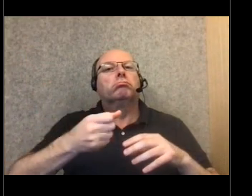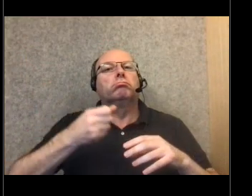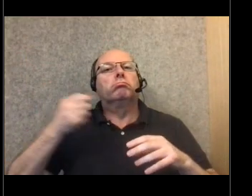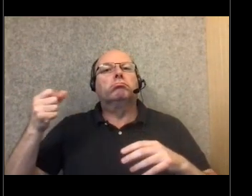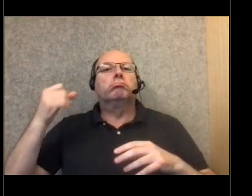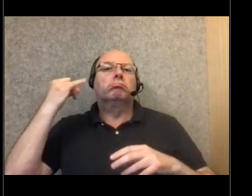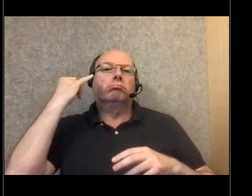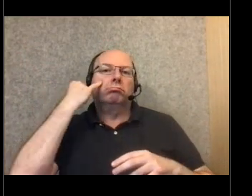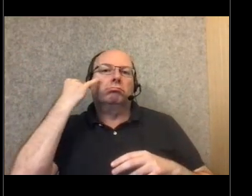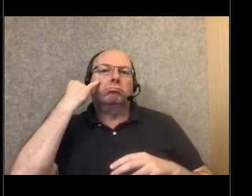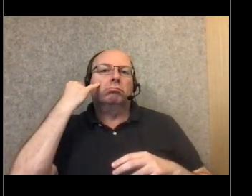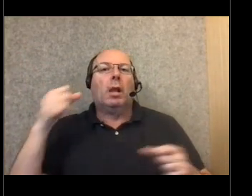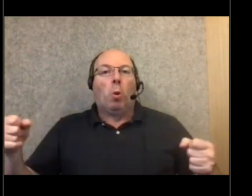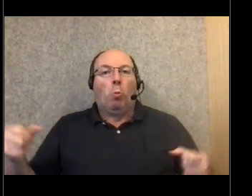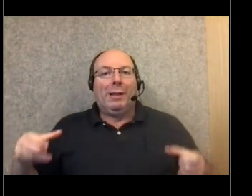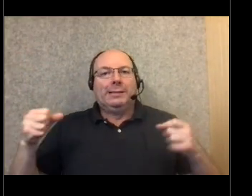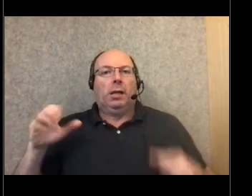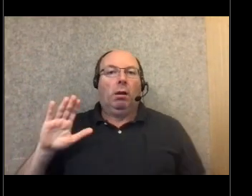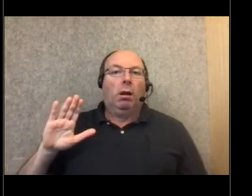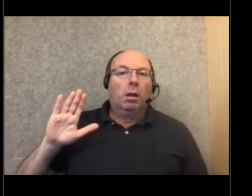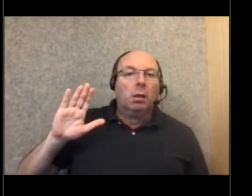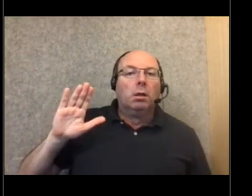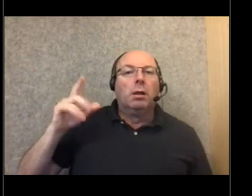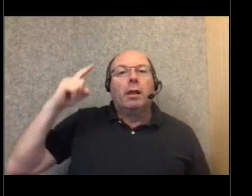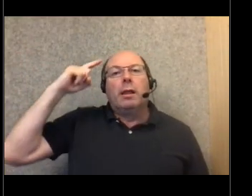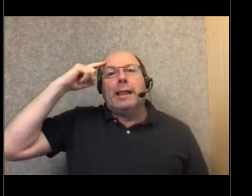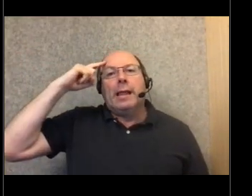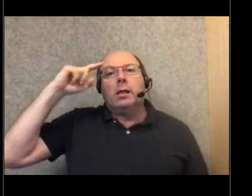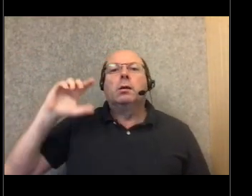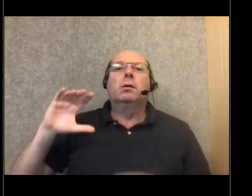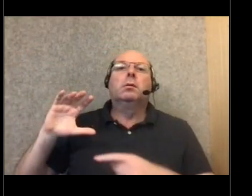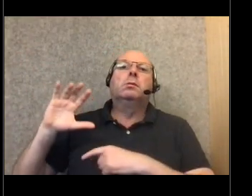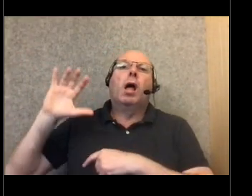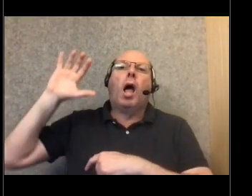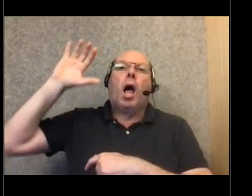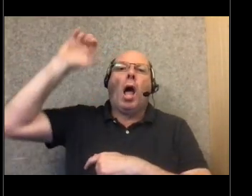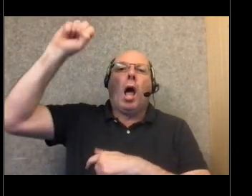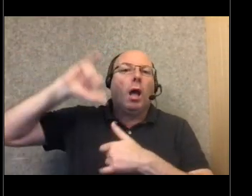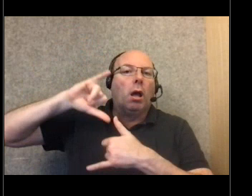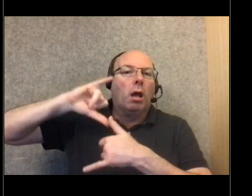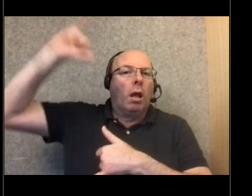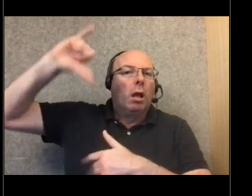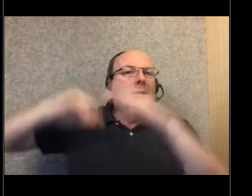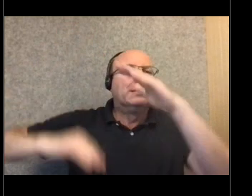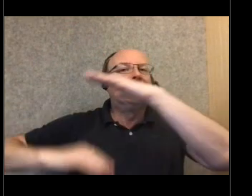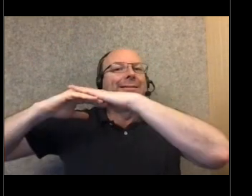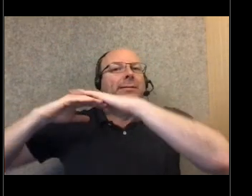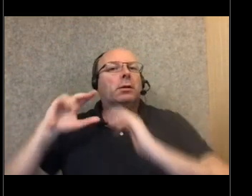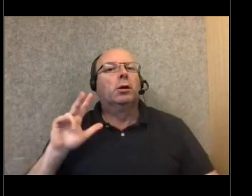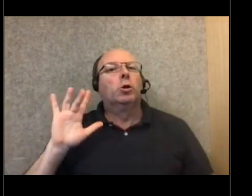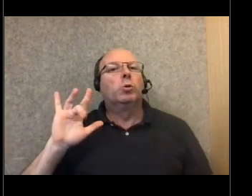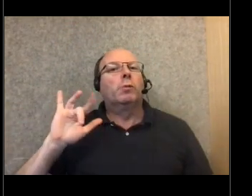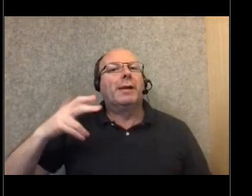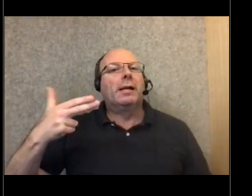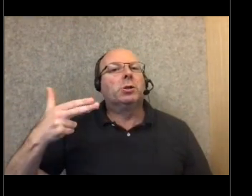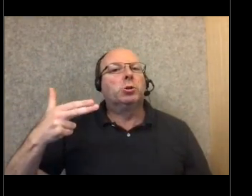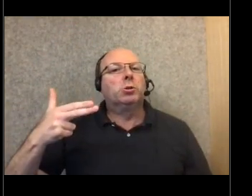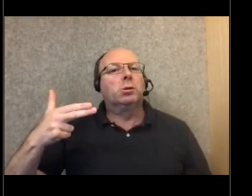person in a wheelchair to approach is 25 inches. If the closet